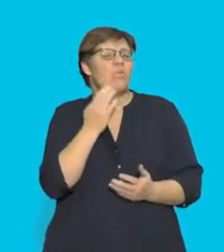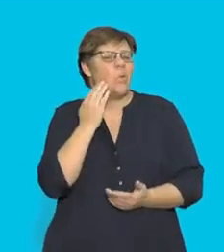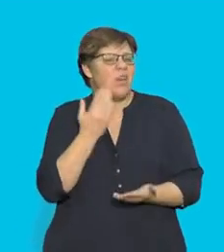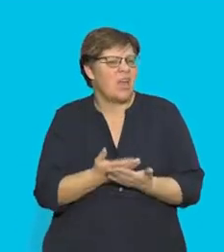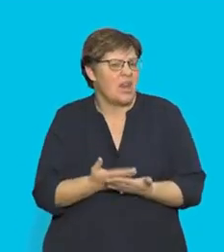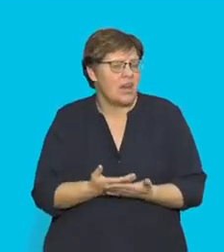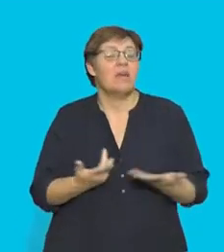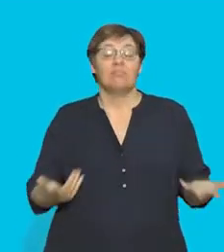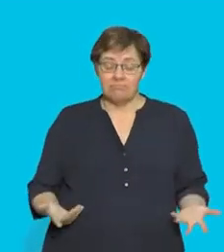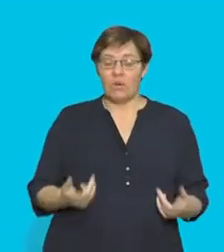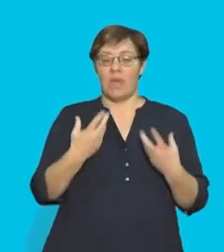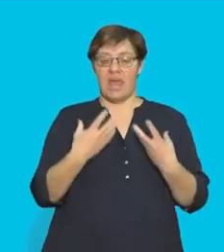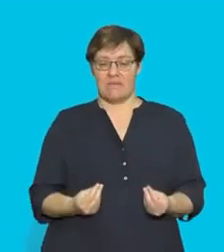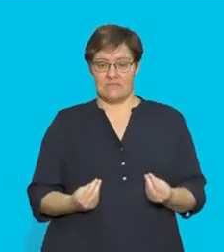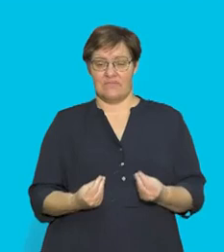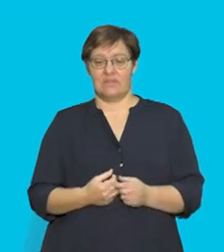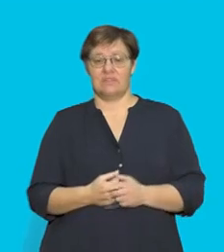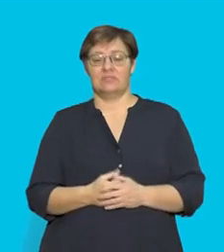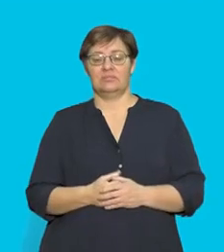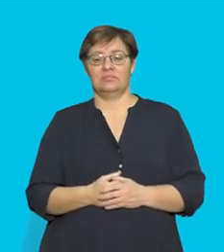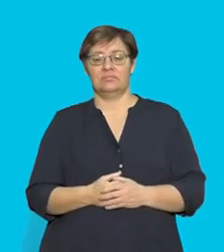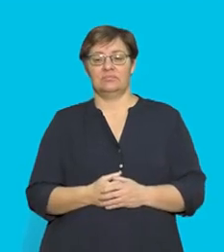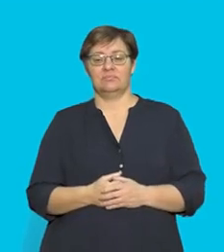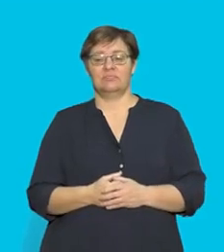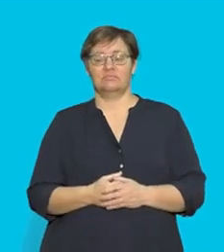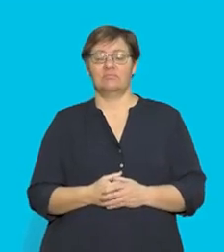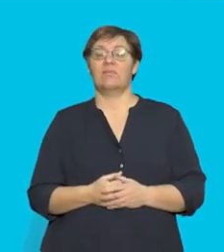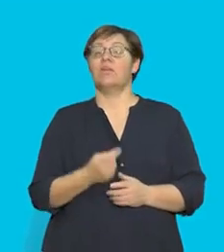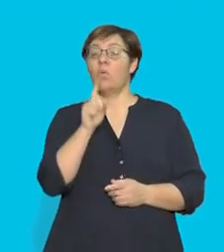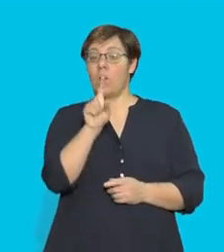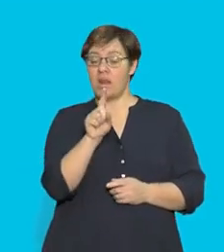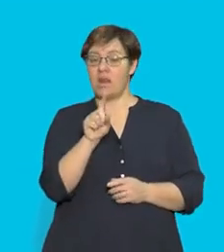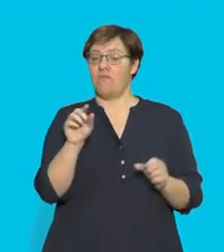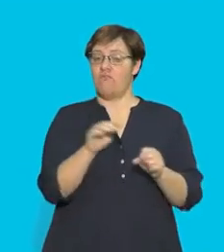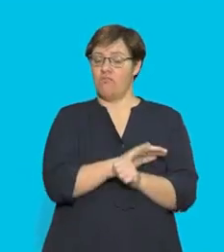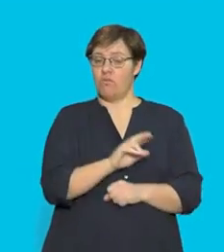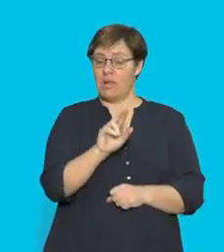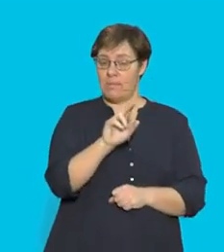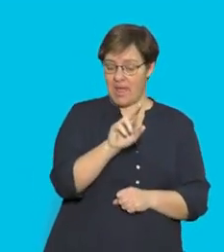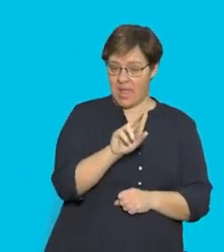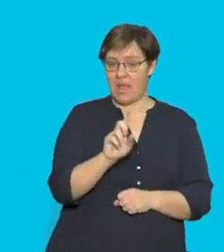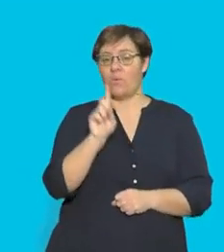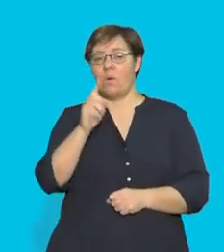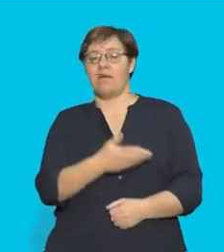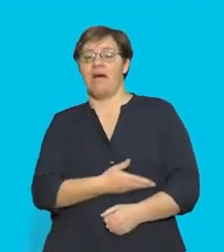rule? We're allowed to use the sine rule when we have, that's correct, when we have one